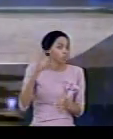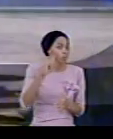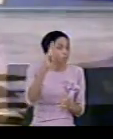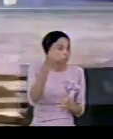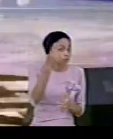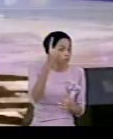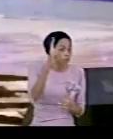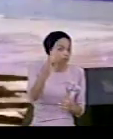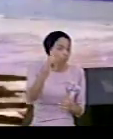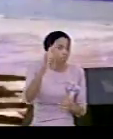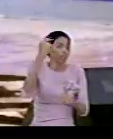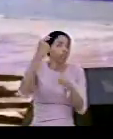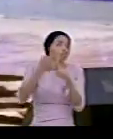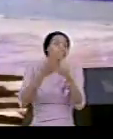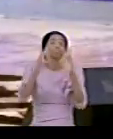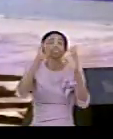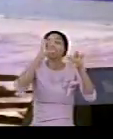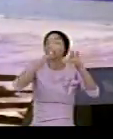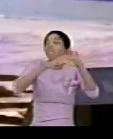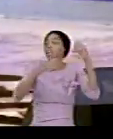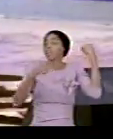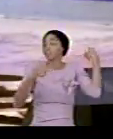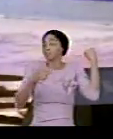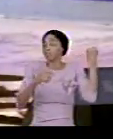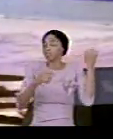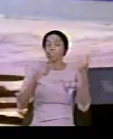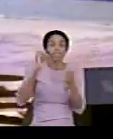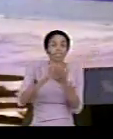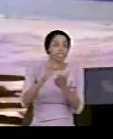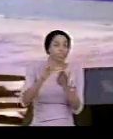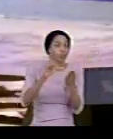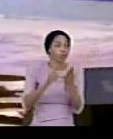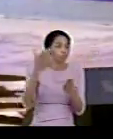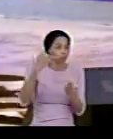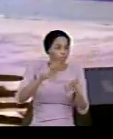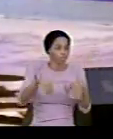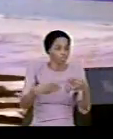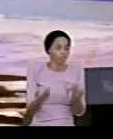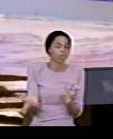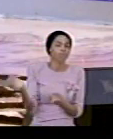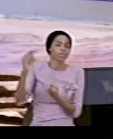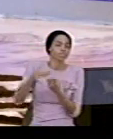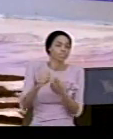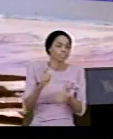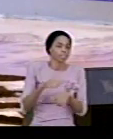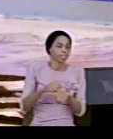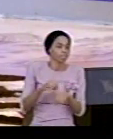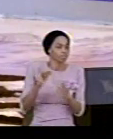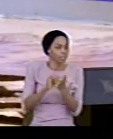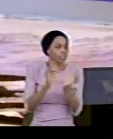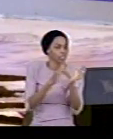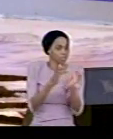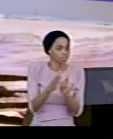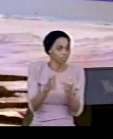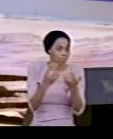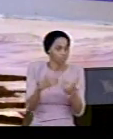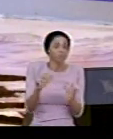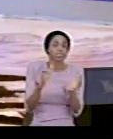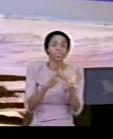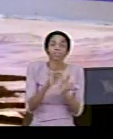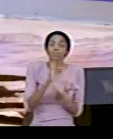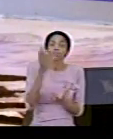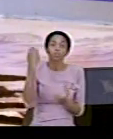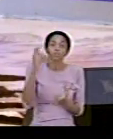the time the law was given until the time he came. He was the only one